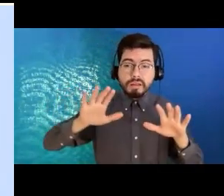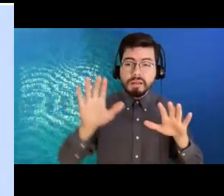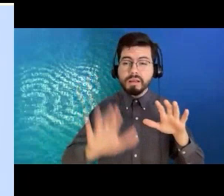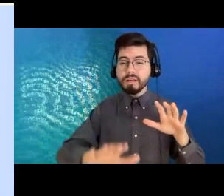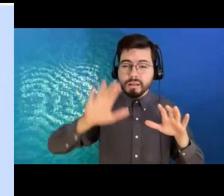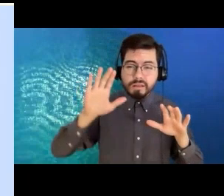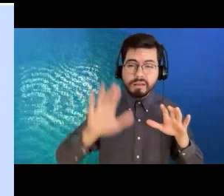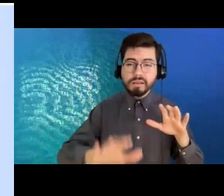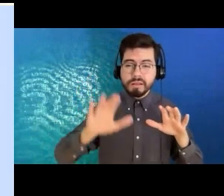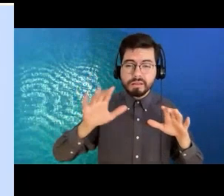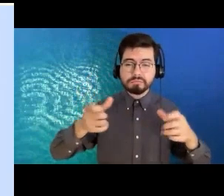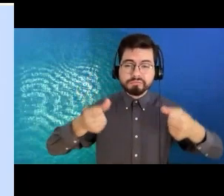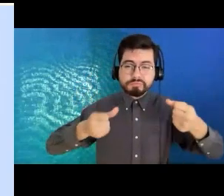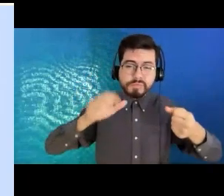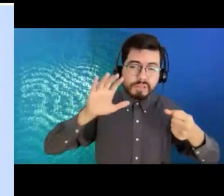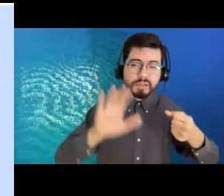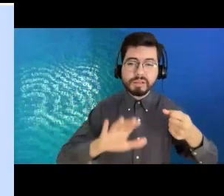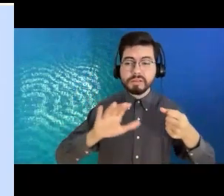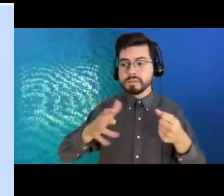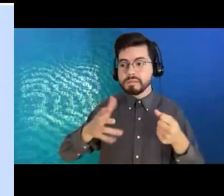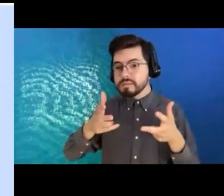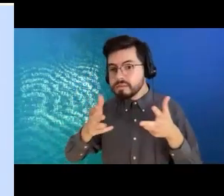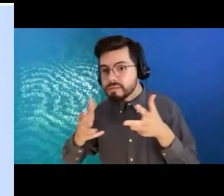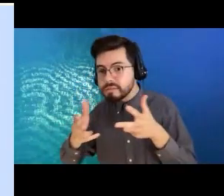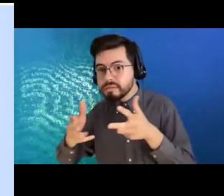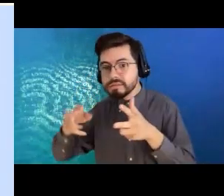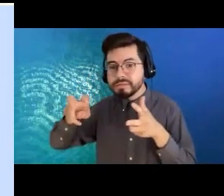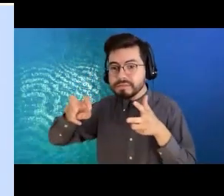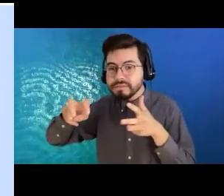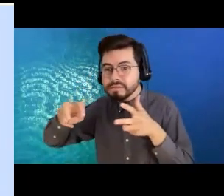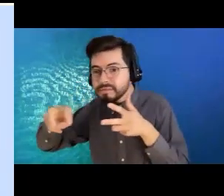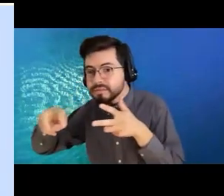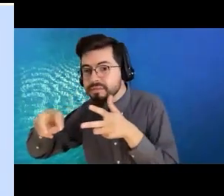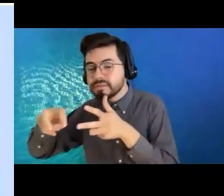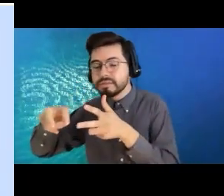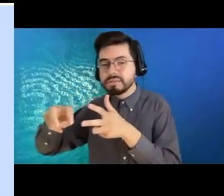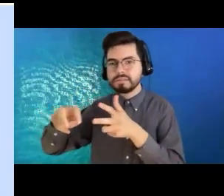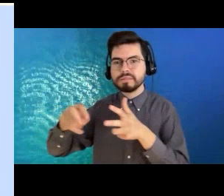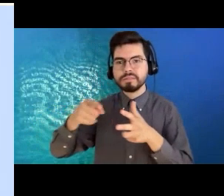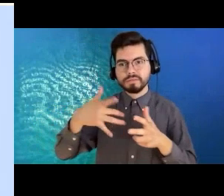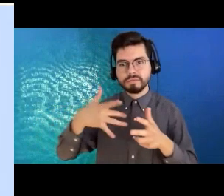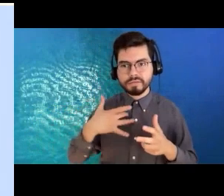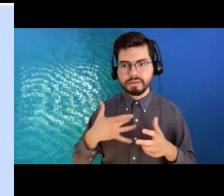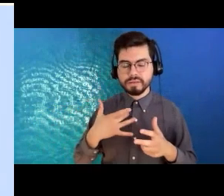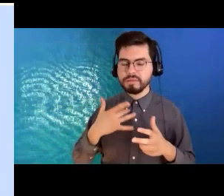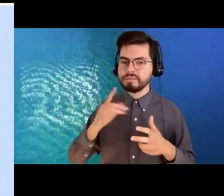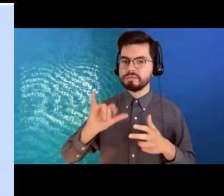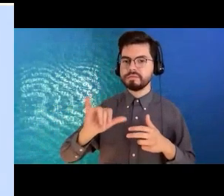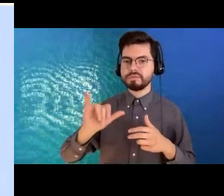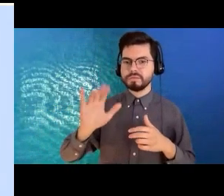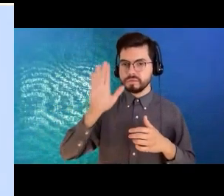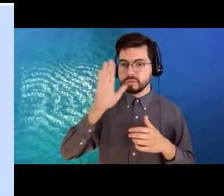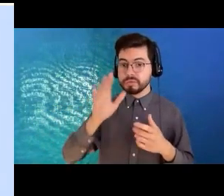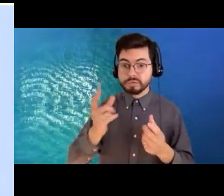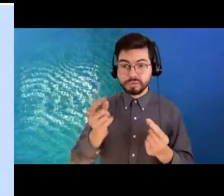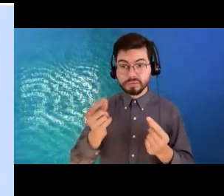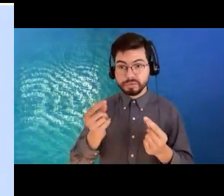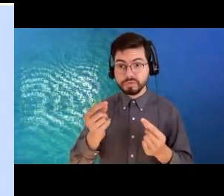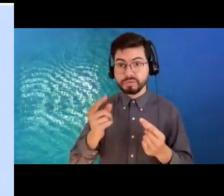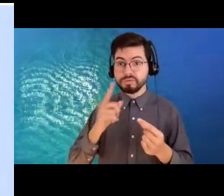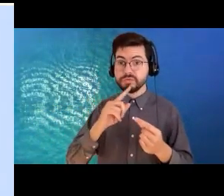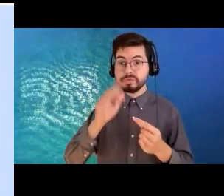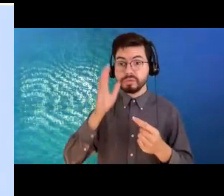approaching the bison really close, whatever it is that you may feel like might make the difference, doesn't look